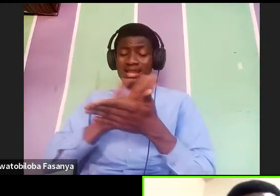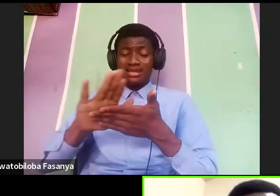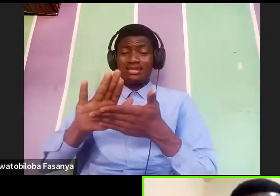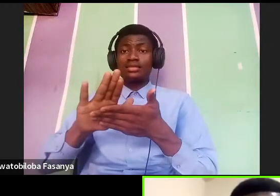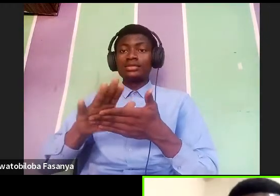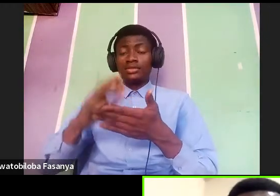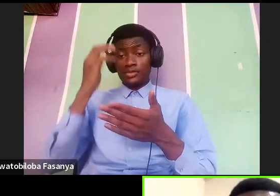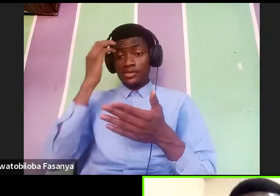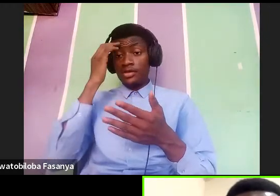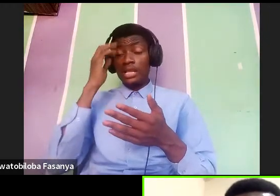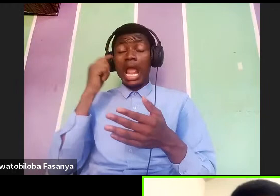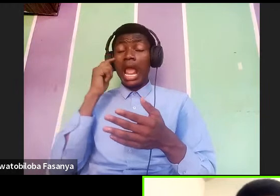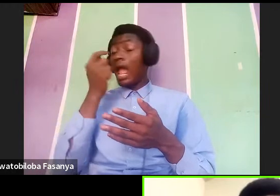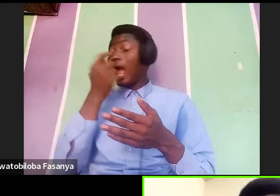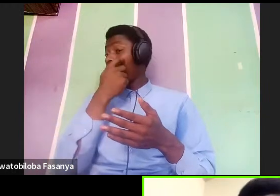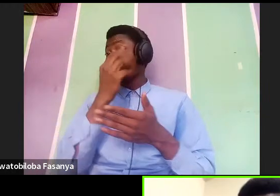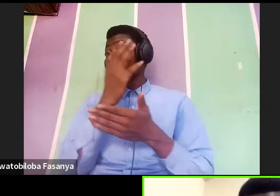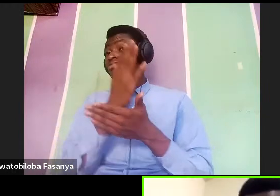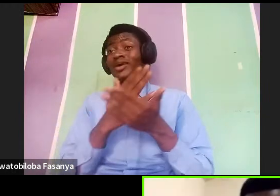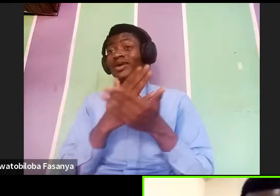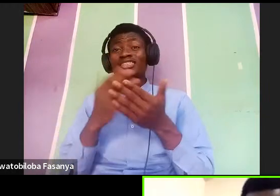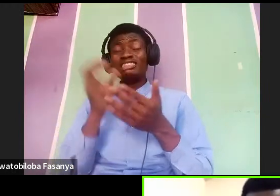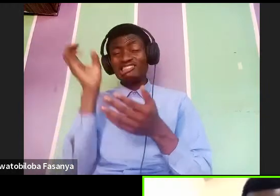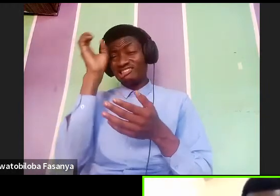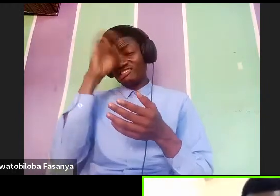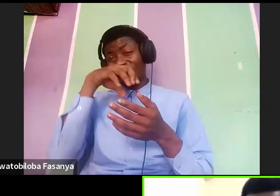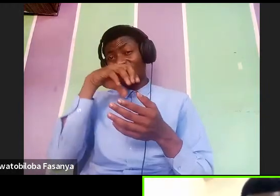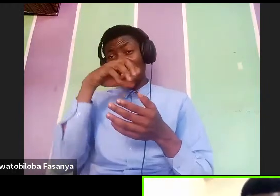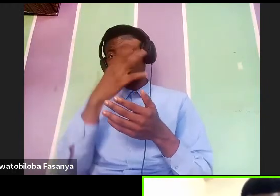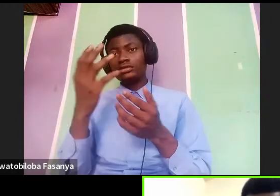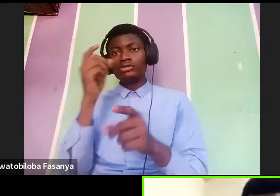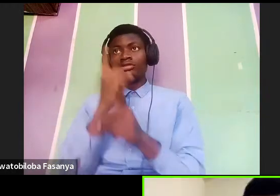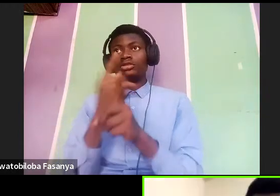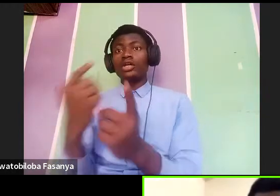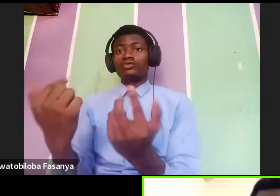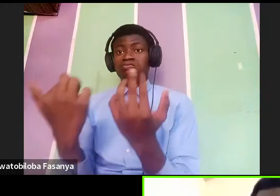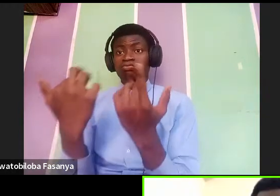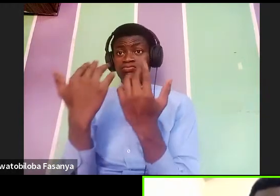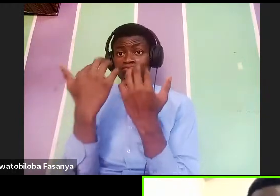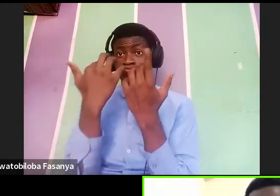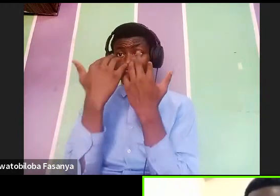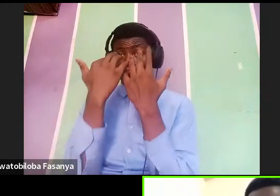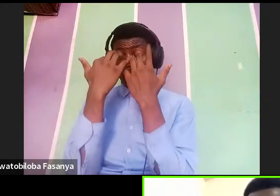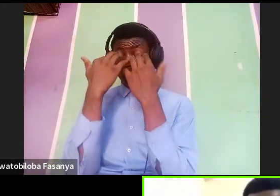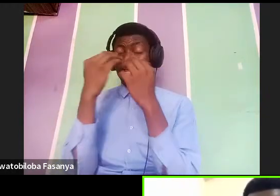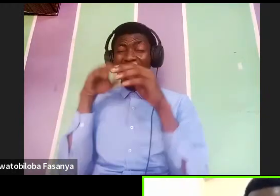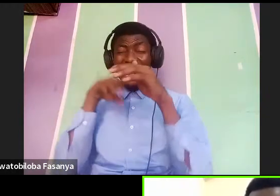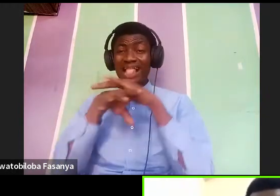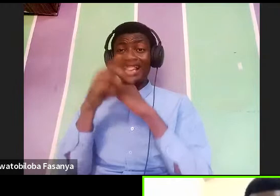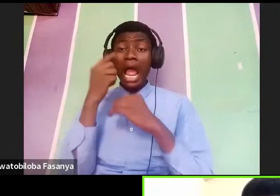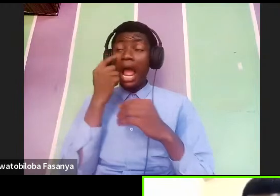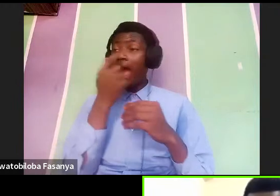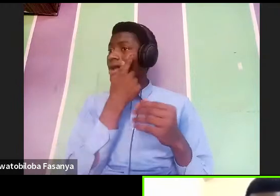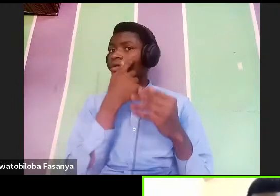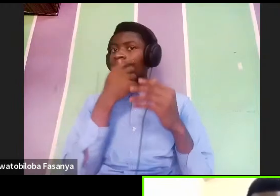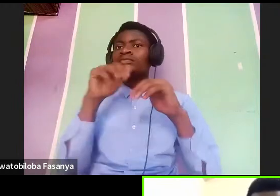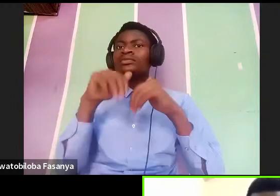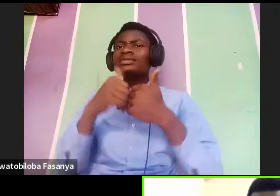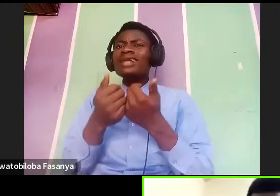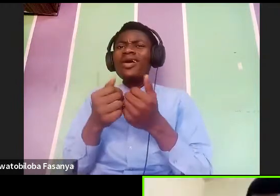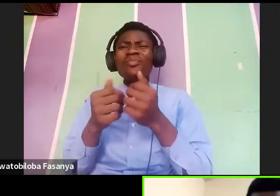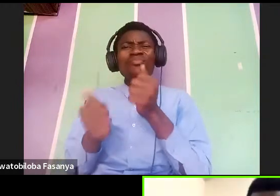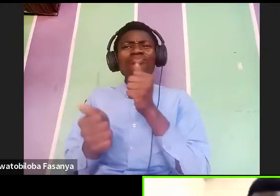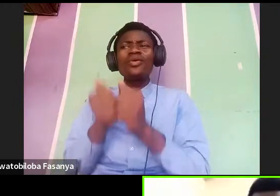problem, is how they've managed the foreign body in the eye. So mainly it's cleaning or washing the eyes